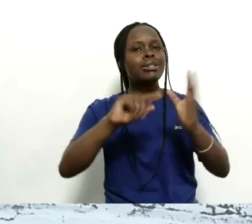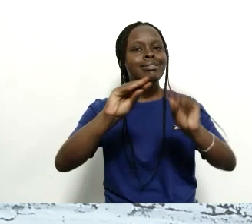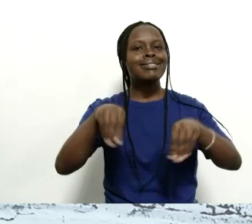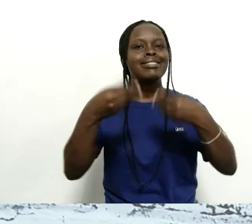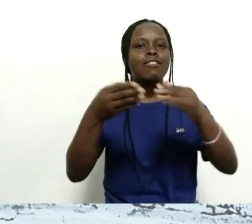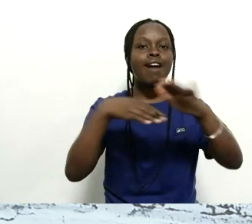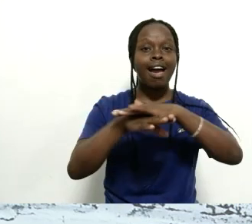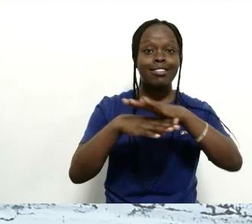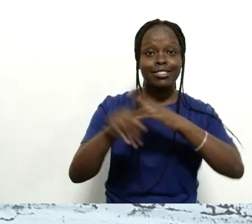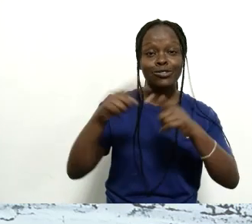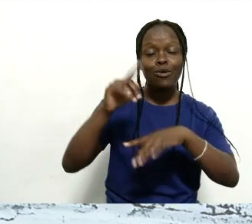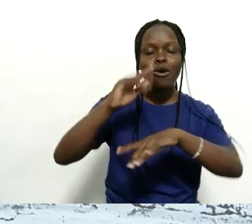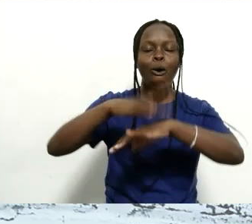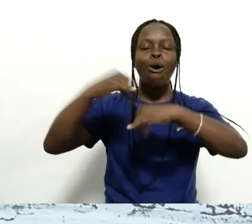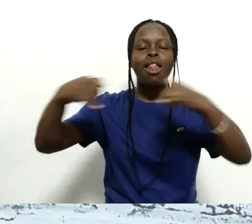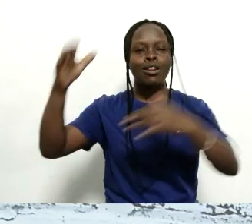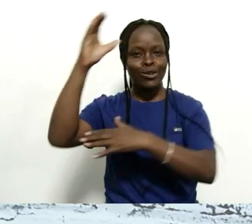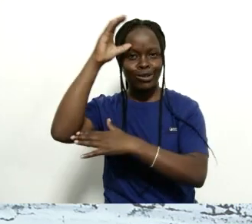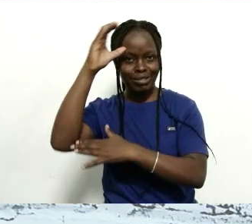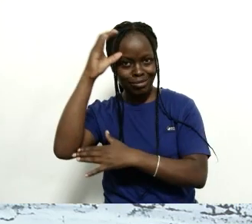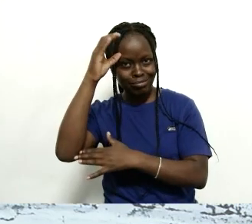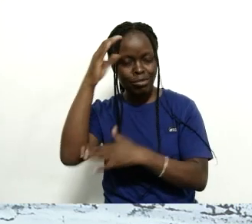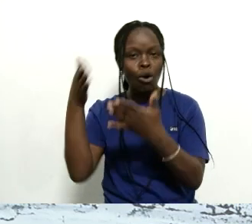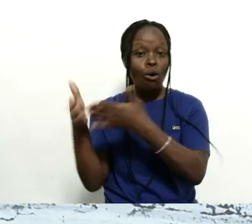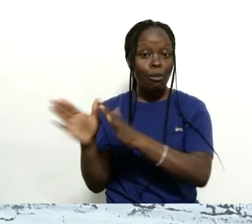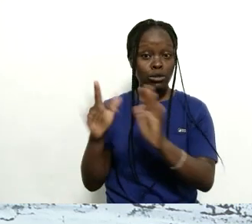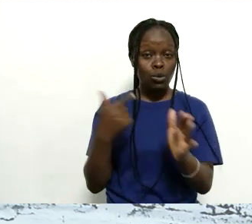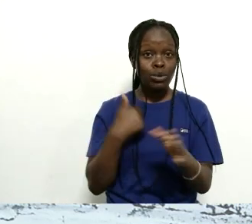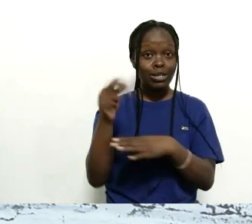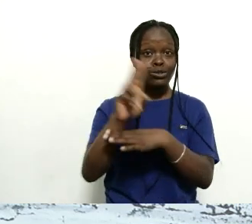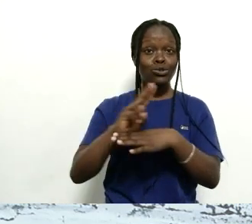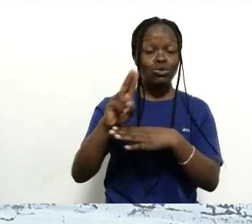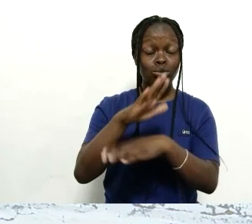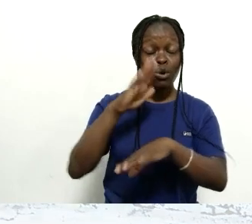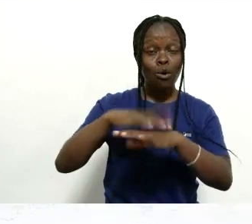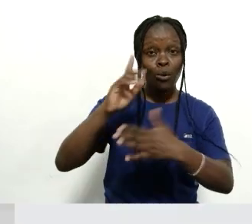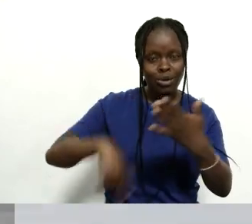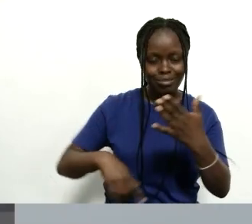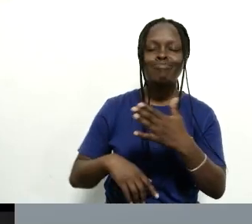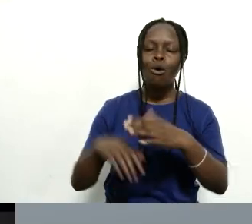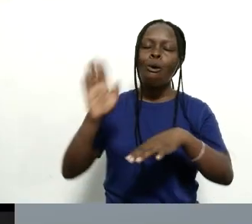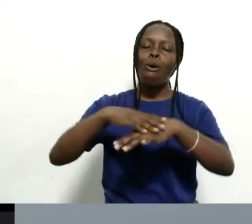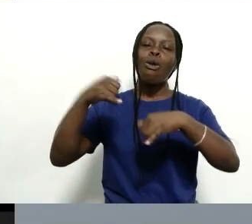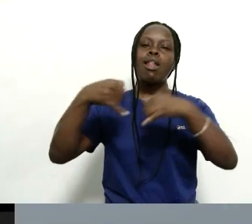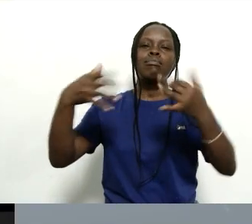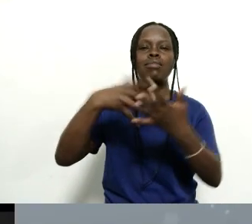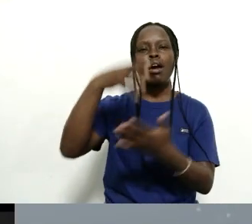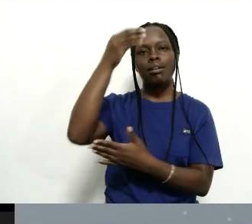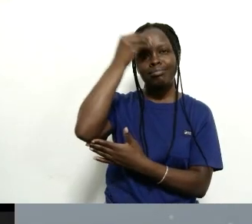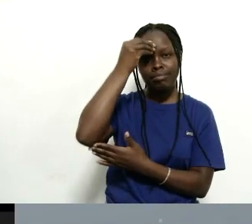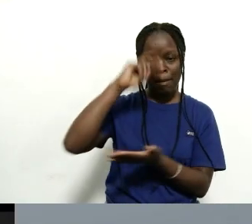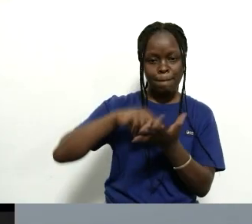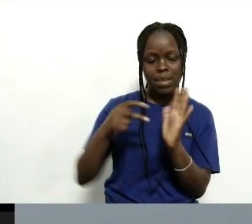we do provide access to digital content, the opportunity that we really leverage on is